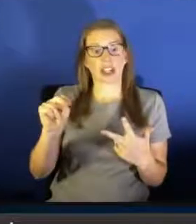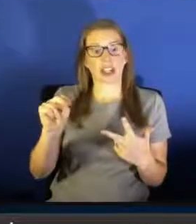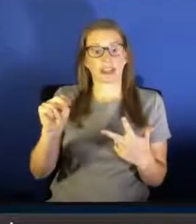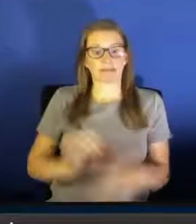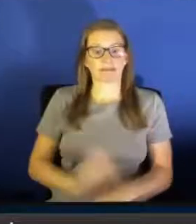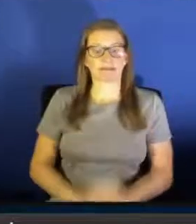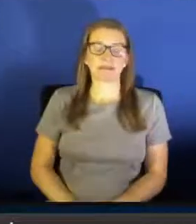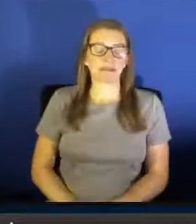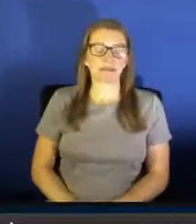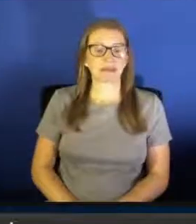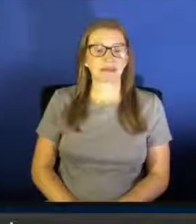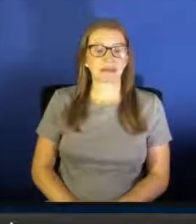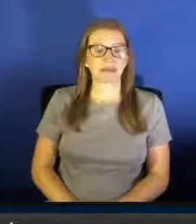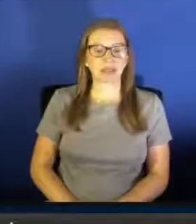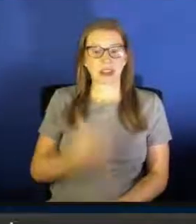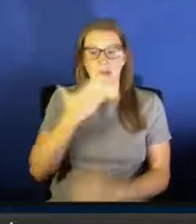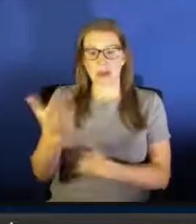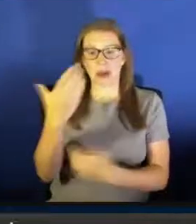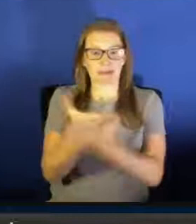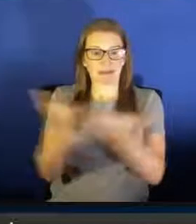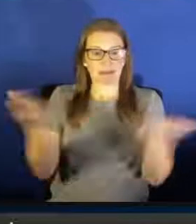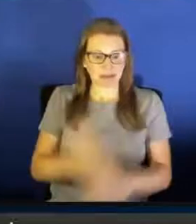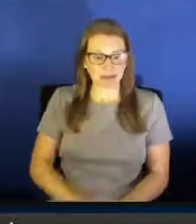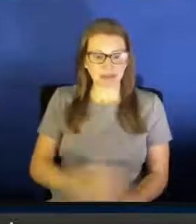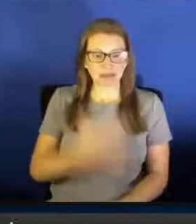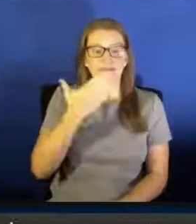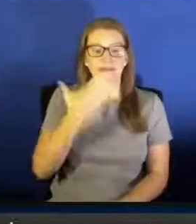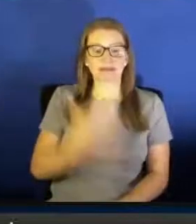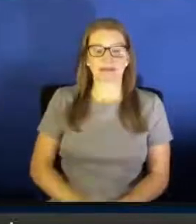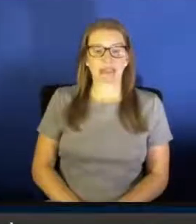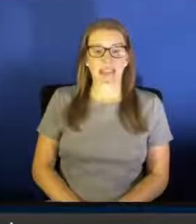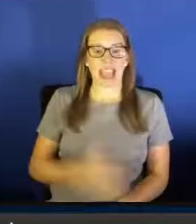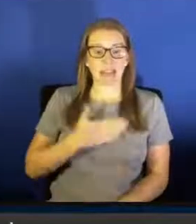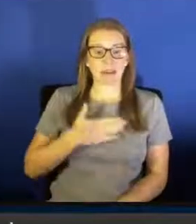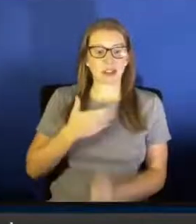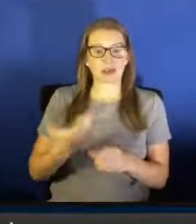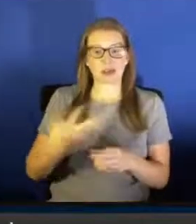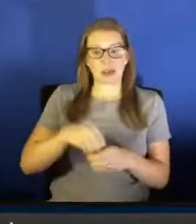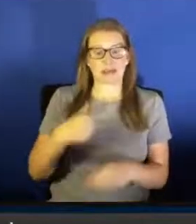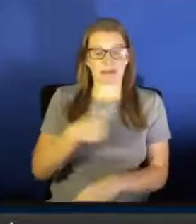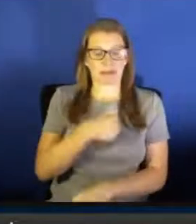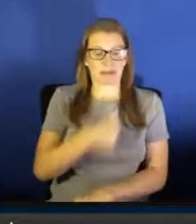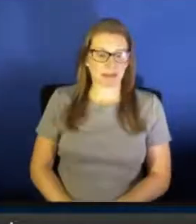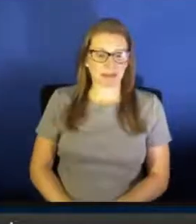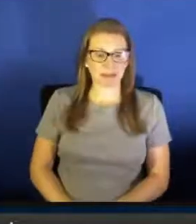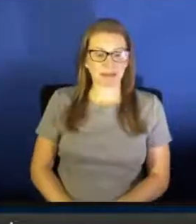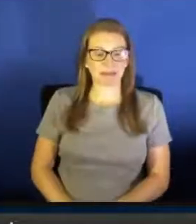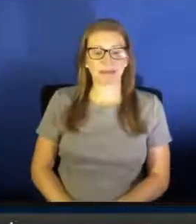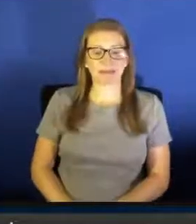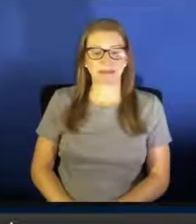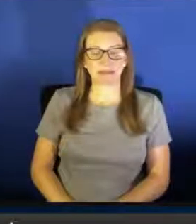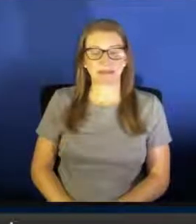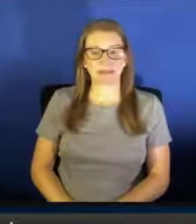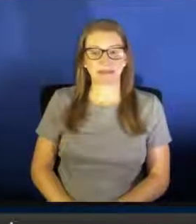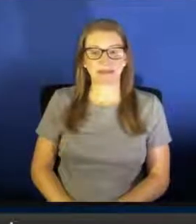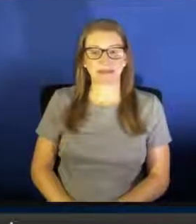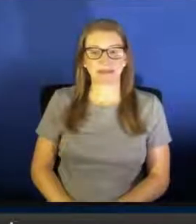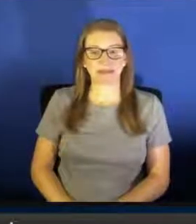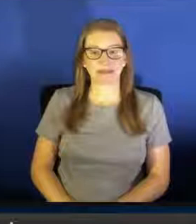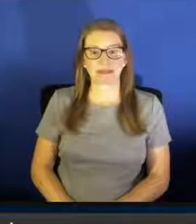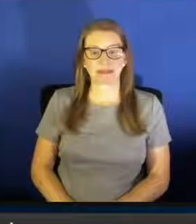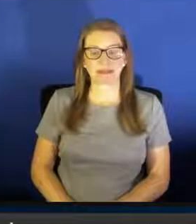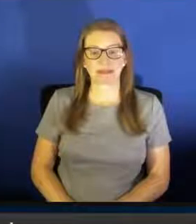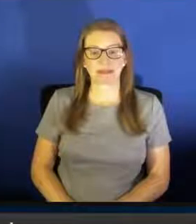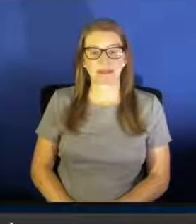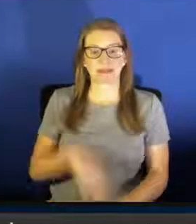morning to all of you. How are you? Good, thank you. Good morning. Great, good to have you. Great. Okay, so Dr. Mirza, let's talk to you first. When you hear